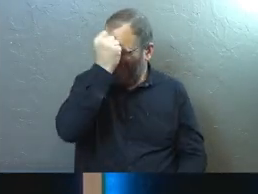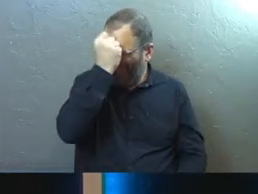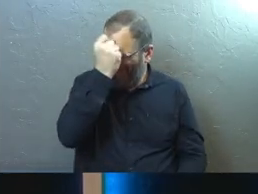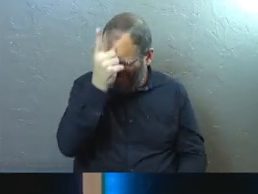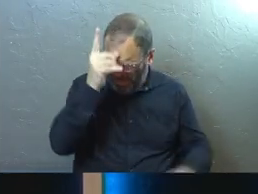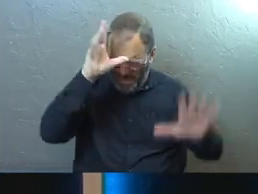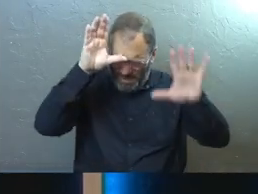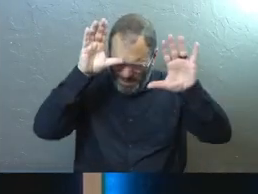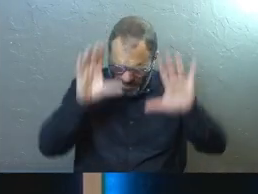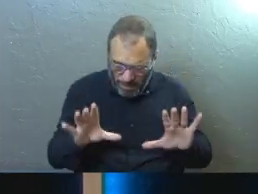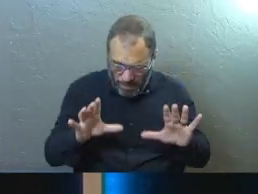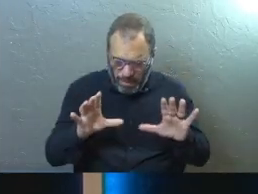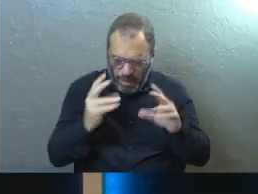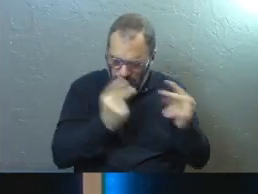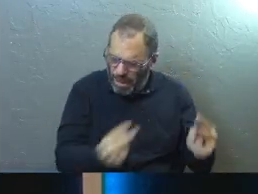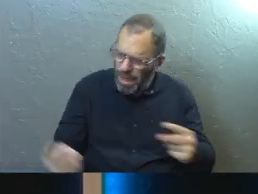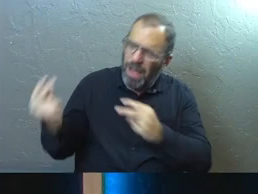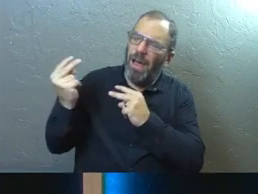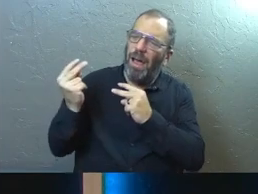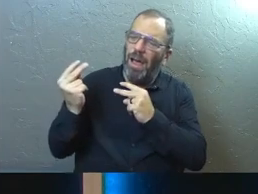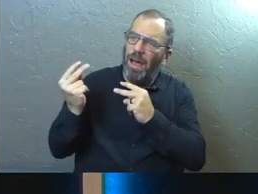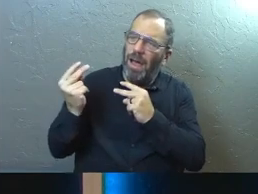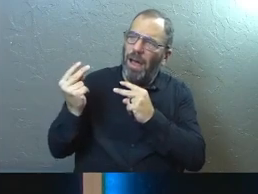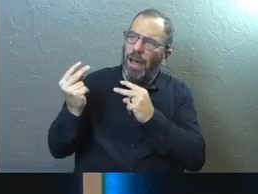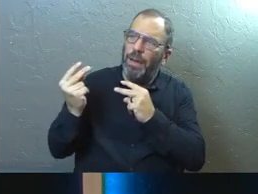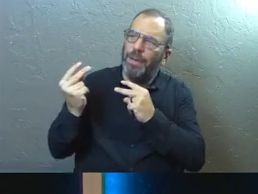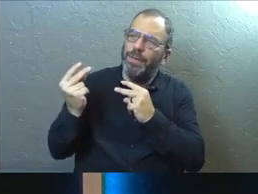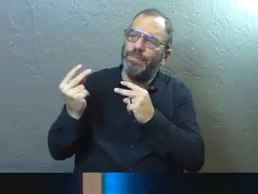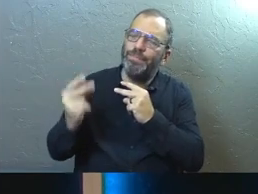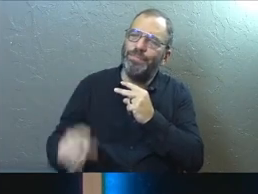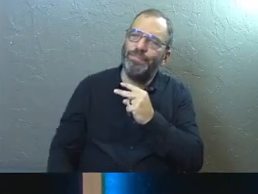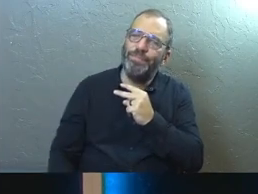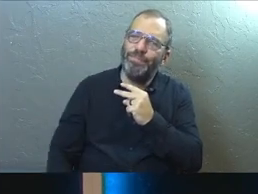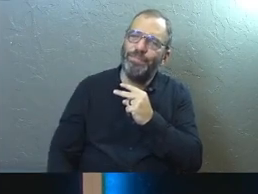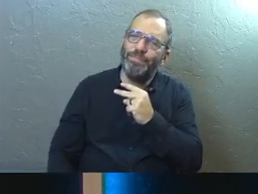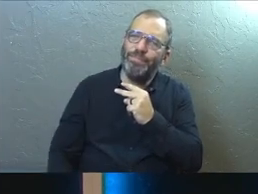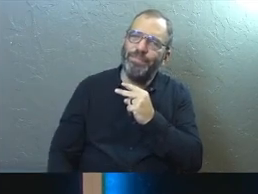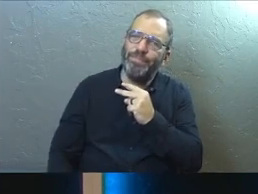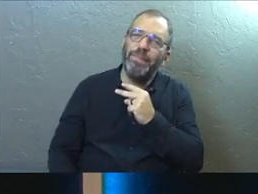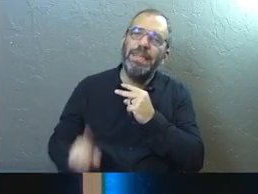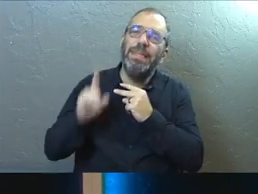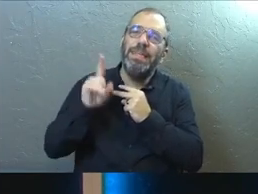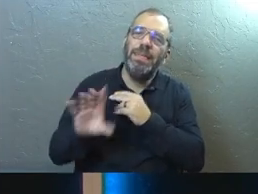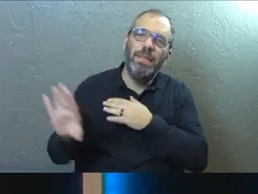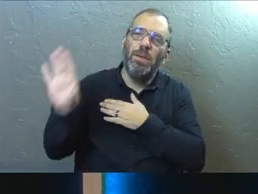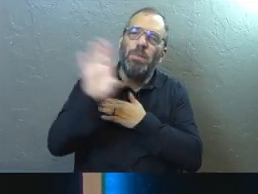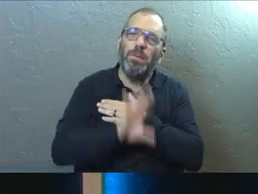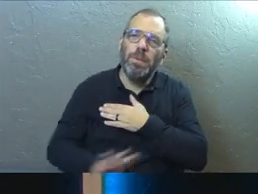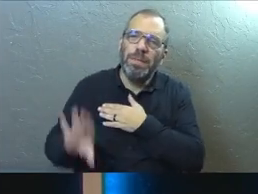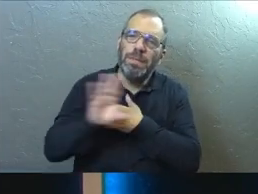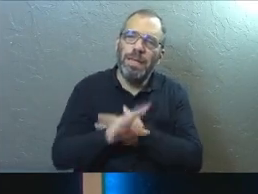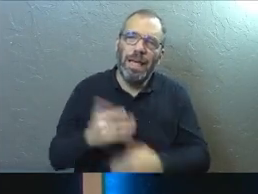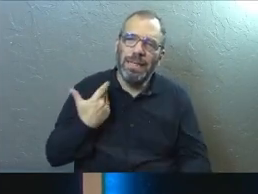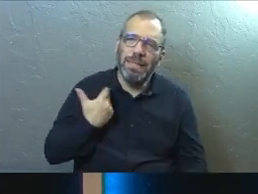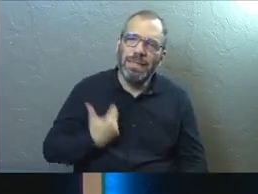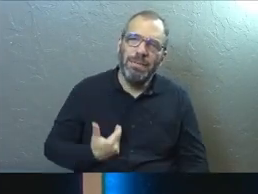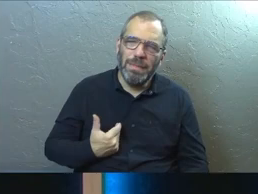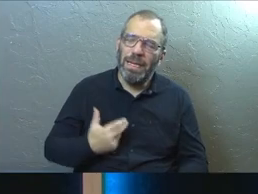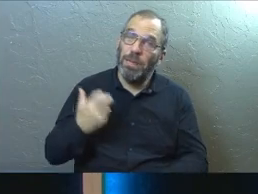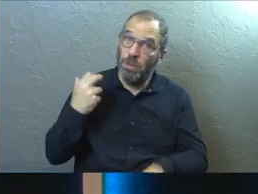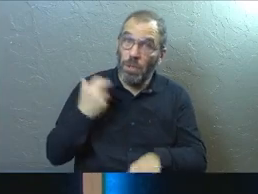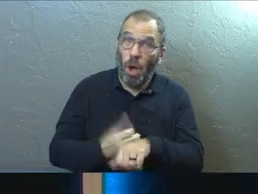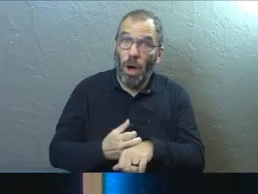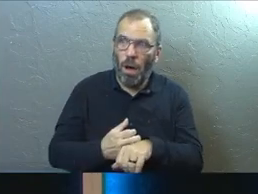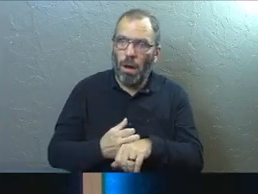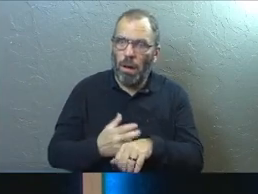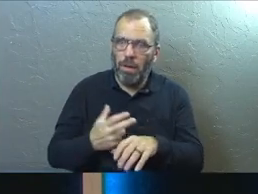But I'm sitting here right now looking back on those moments and I'm saying, that's exactly where God protected me. And I can see that. And that was hard